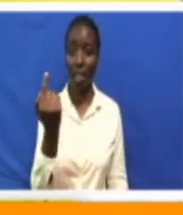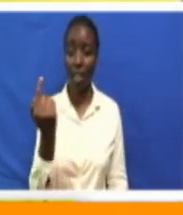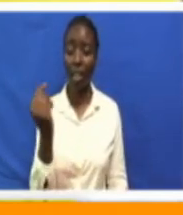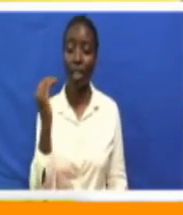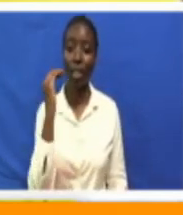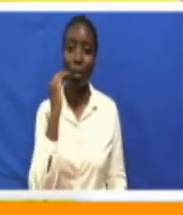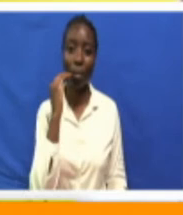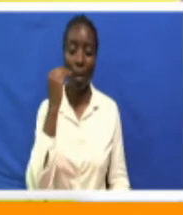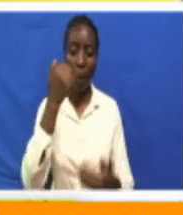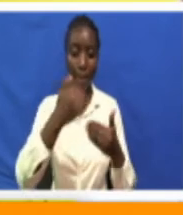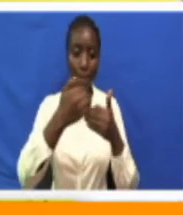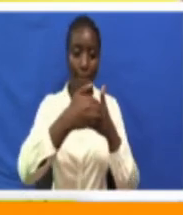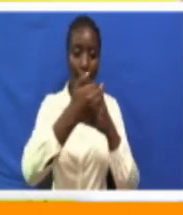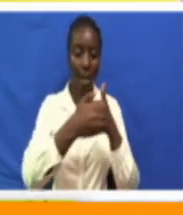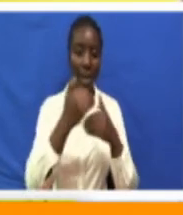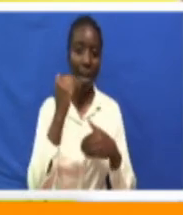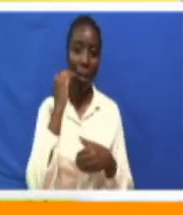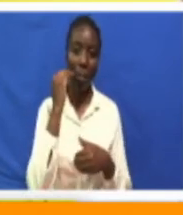bread